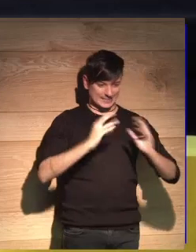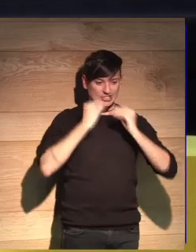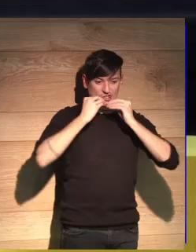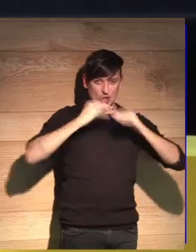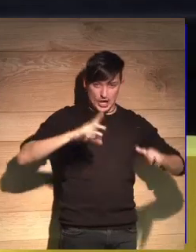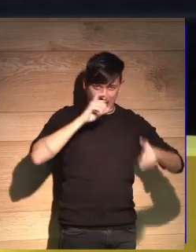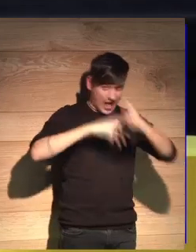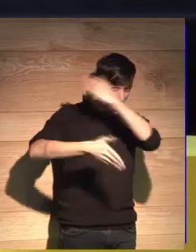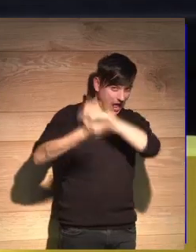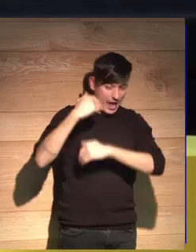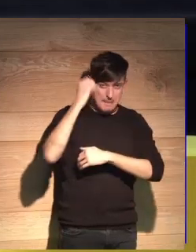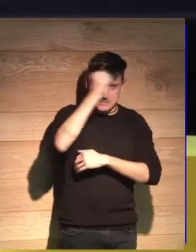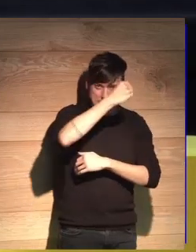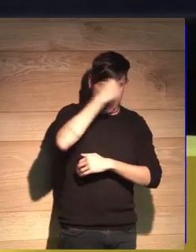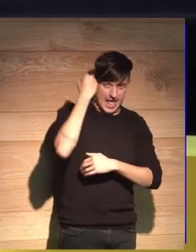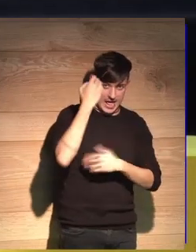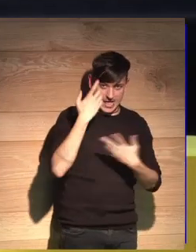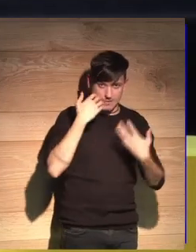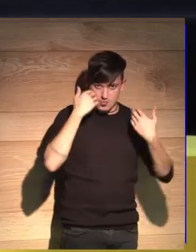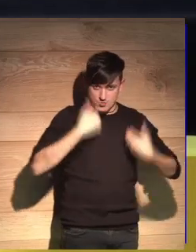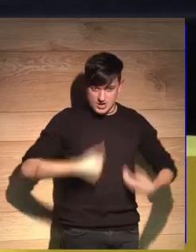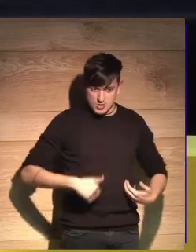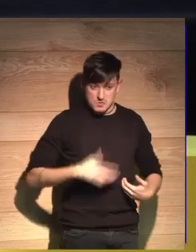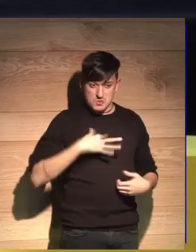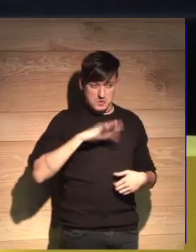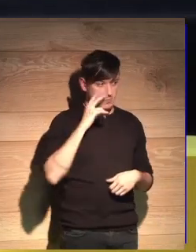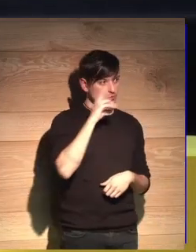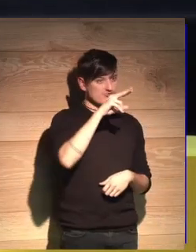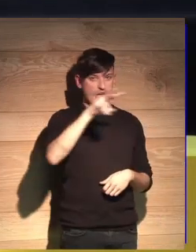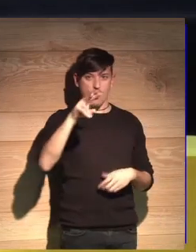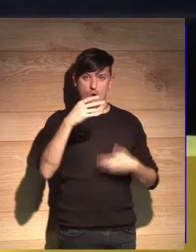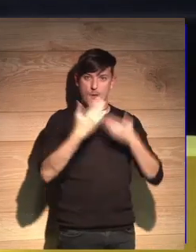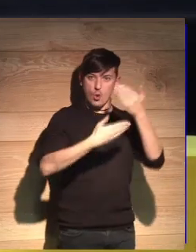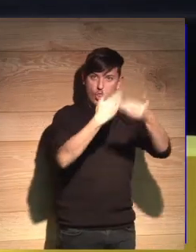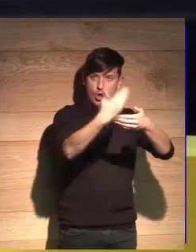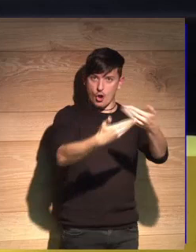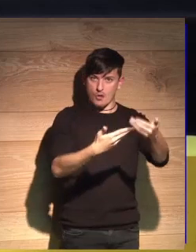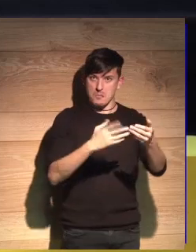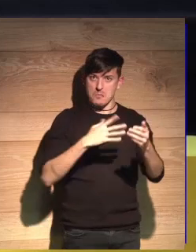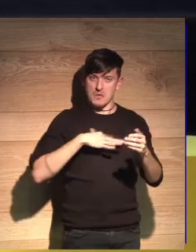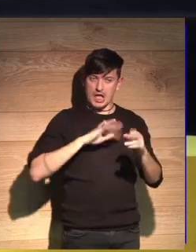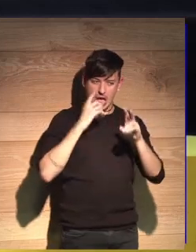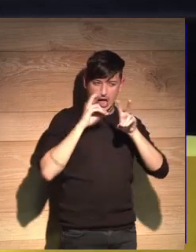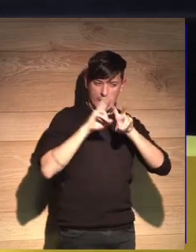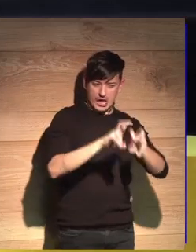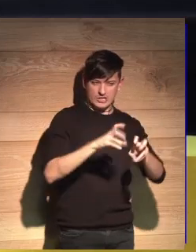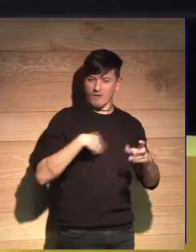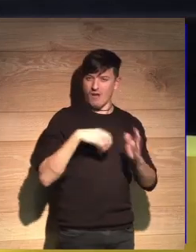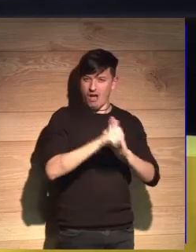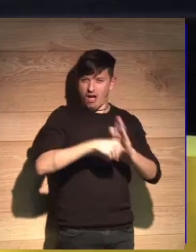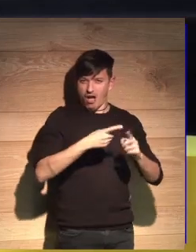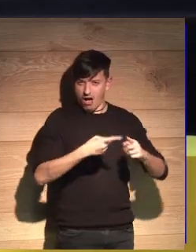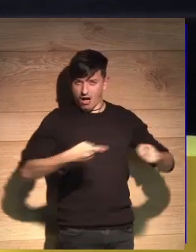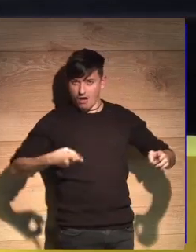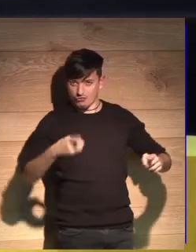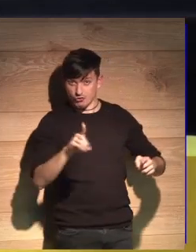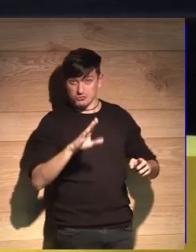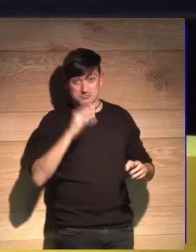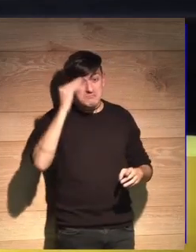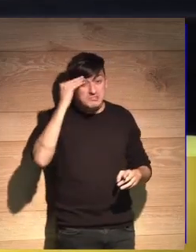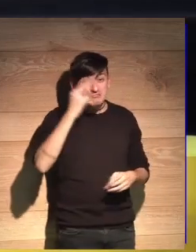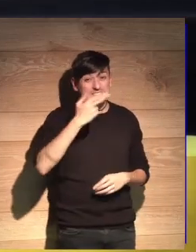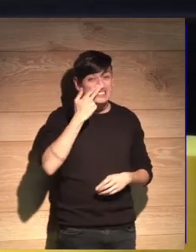of history is as broad as, and we can learn from it, and we can start in the Museum of Evolution, and I will tell you about. I'm not going to talk a